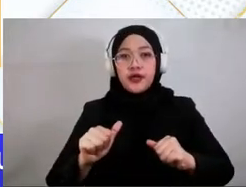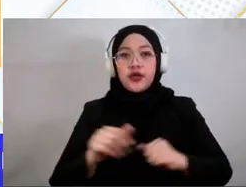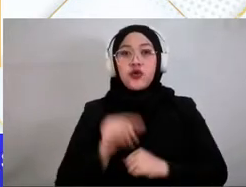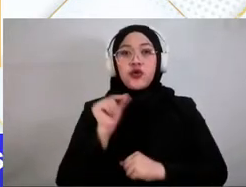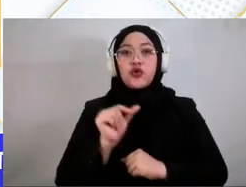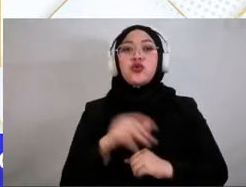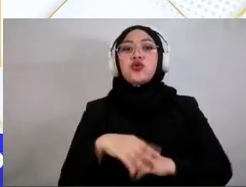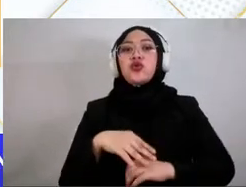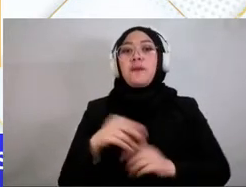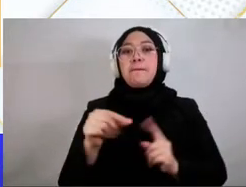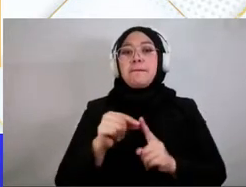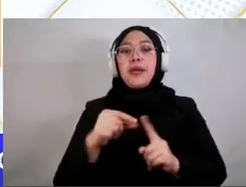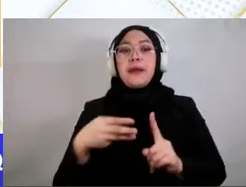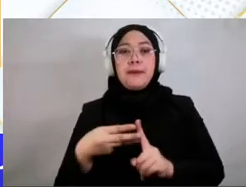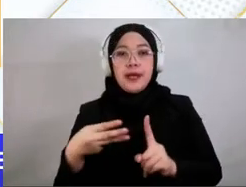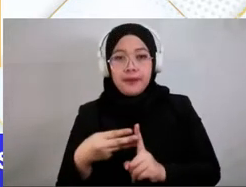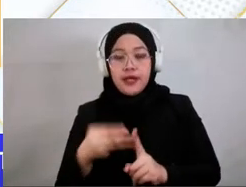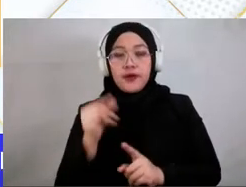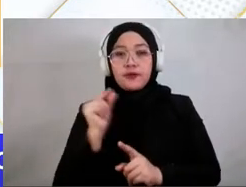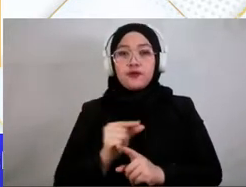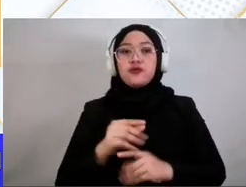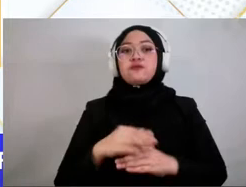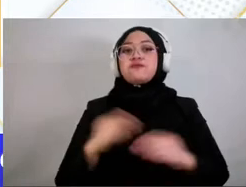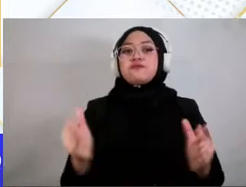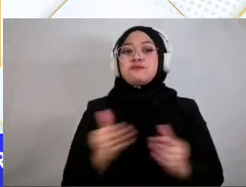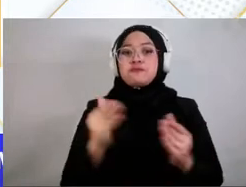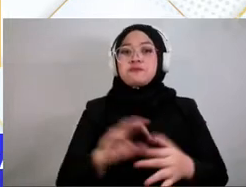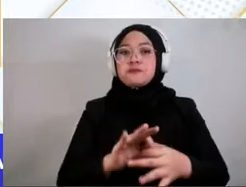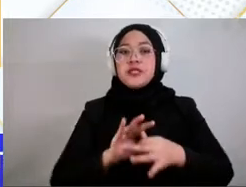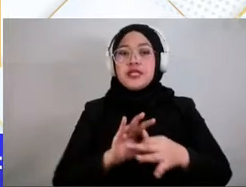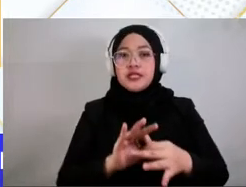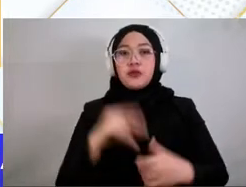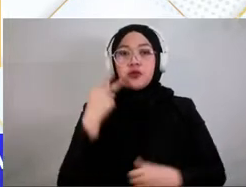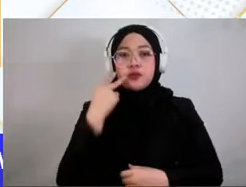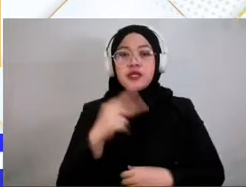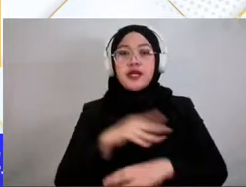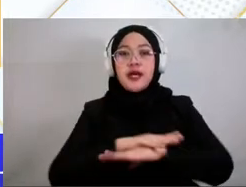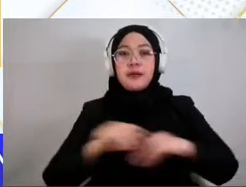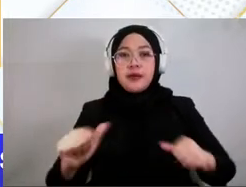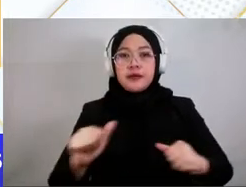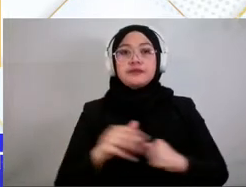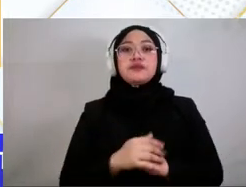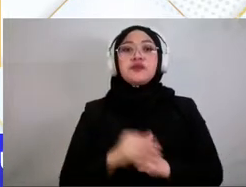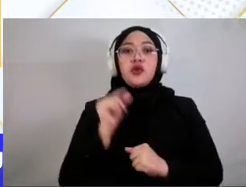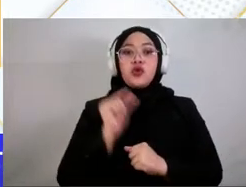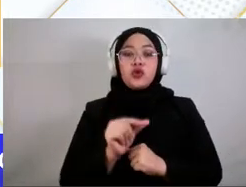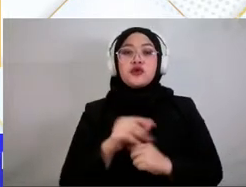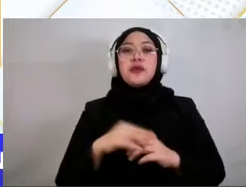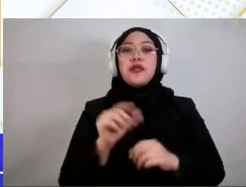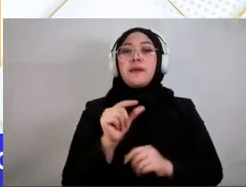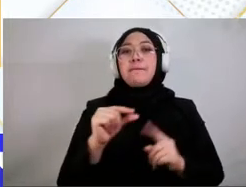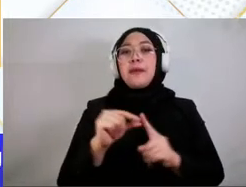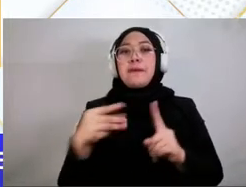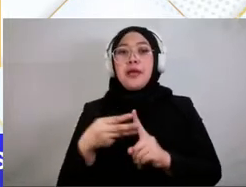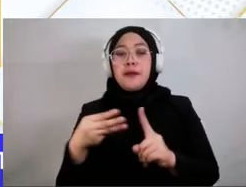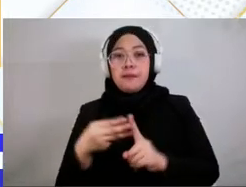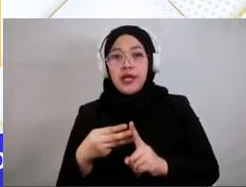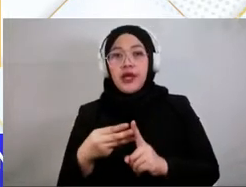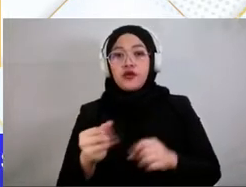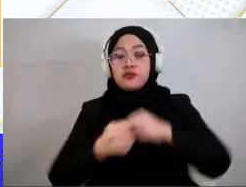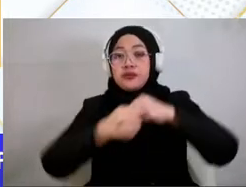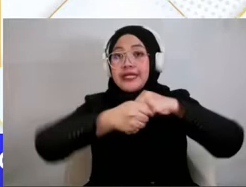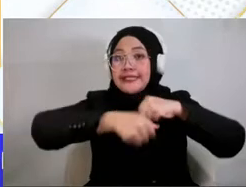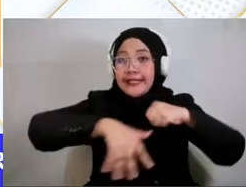and Associated Personnel. Its scope needs to reach UN and humanitarian personnel on the ground who need